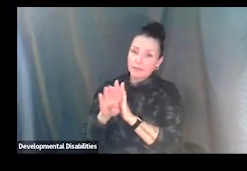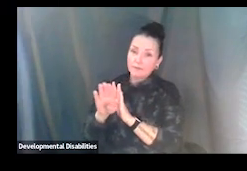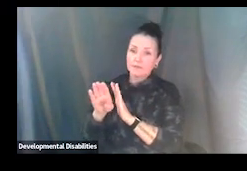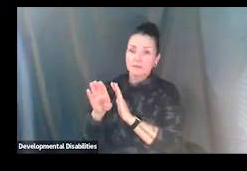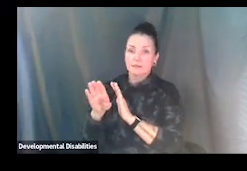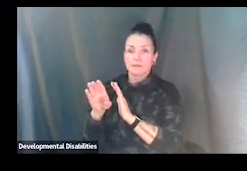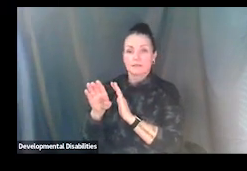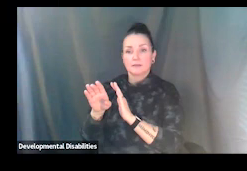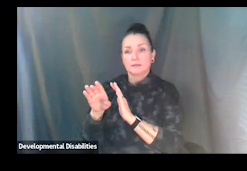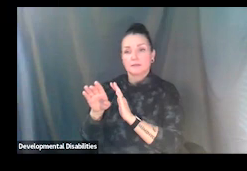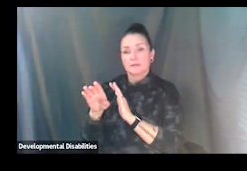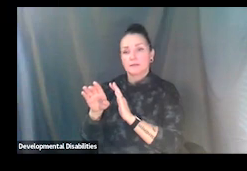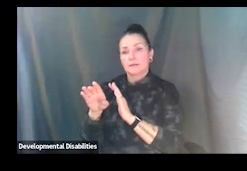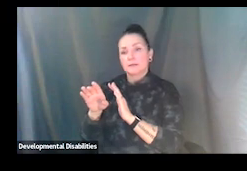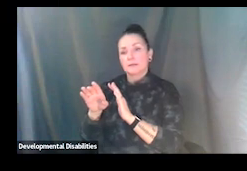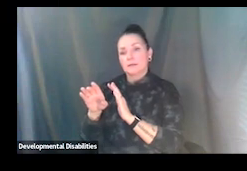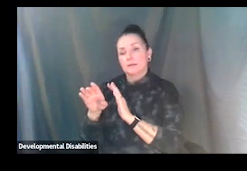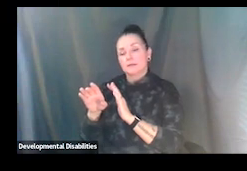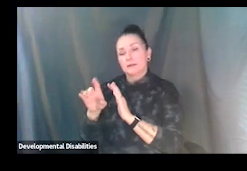it's due to